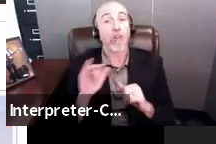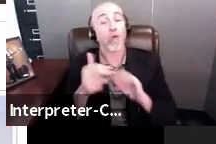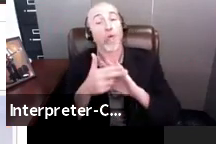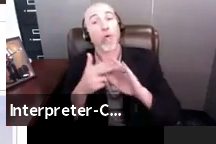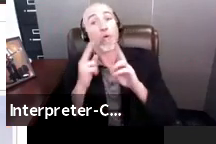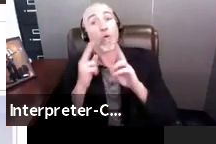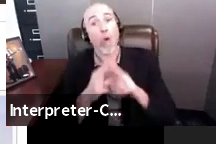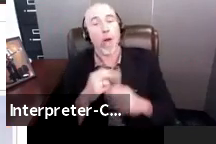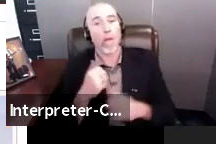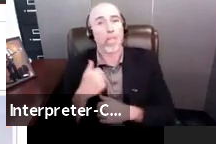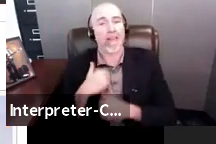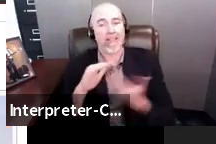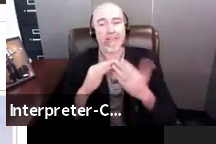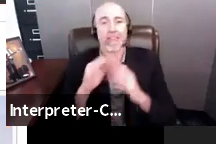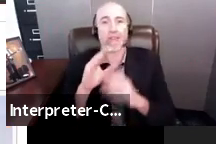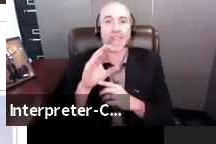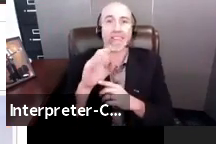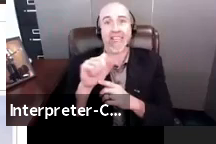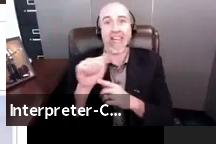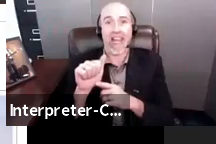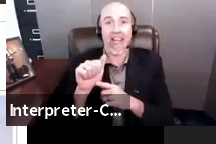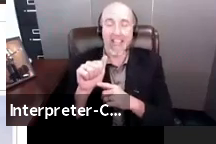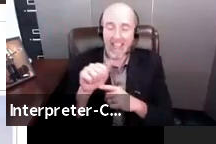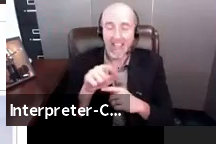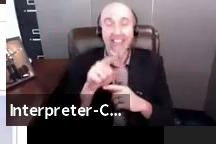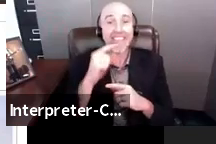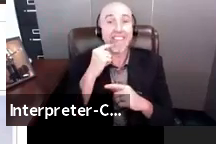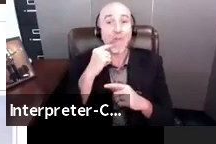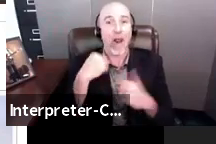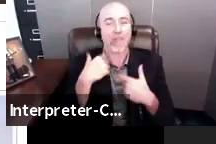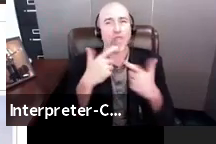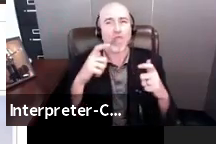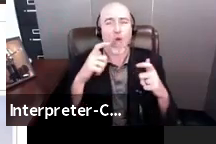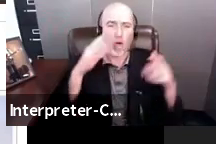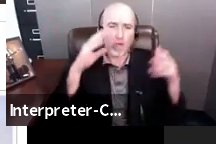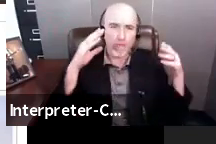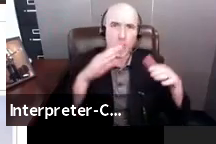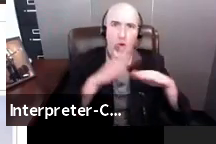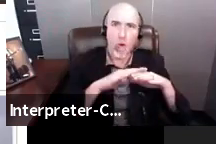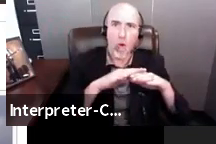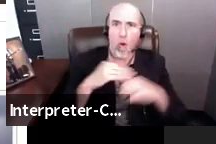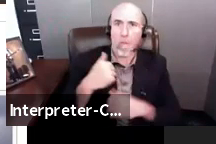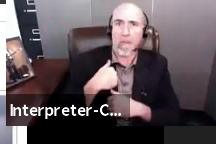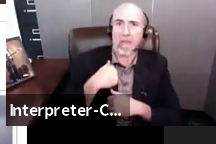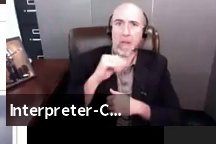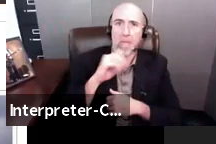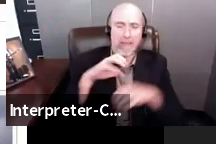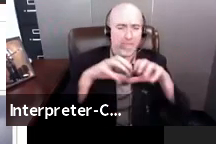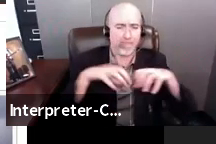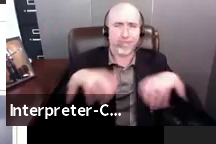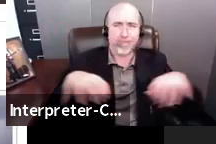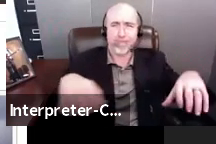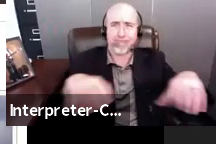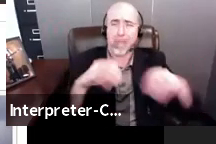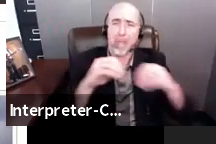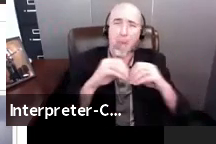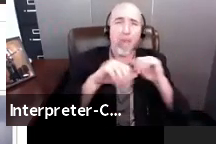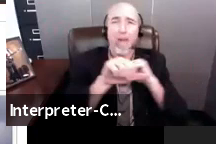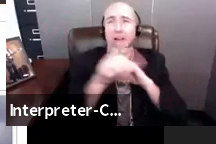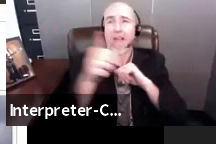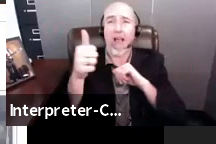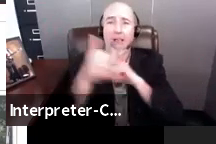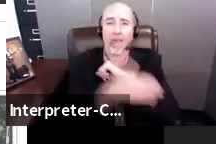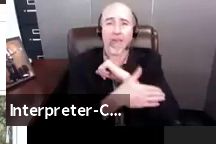City USA, San Antonio has the largest concentration of military bases in the country. We're home to Joint Base San